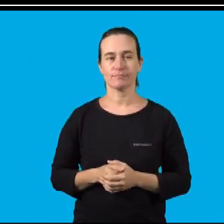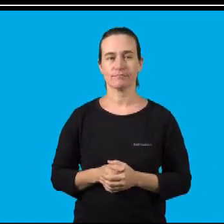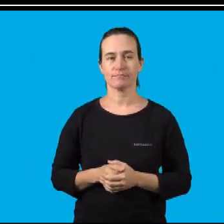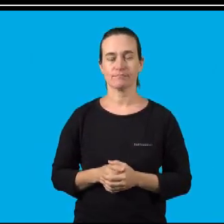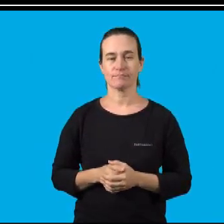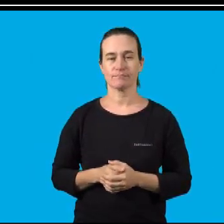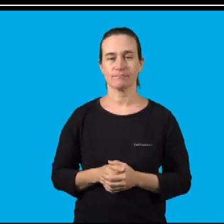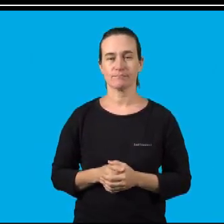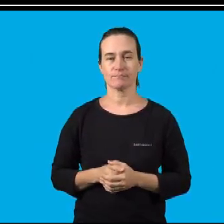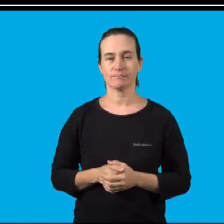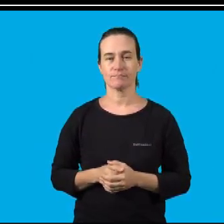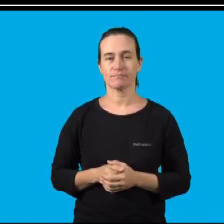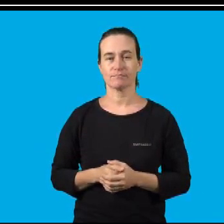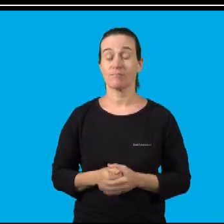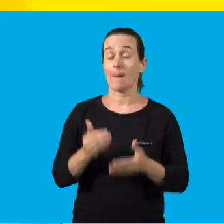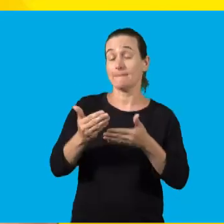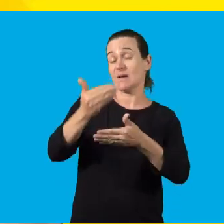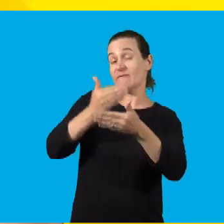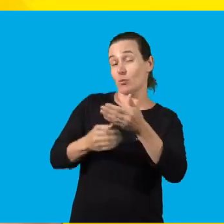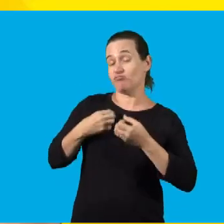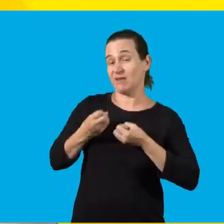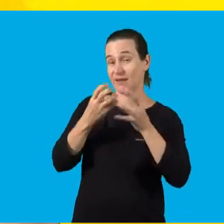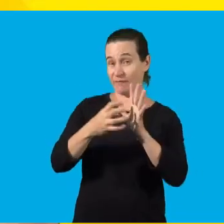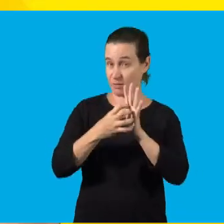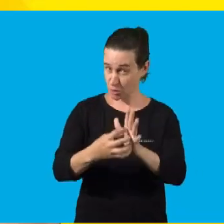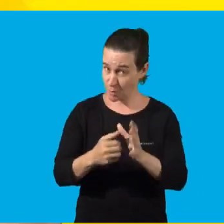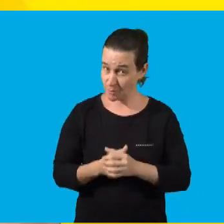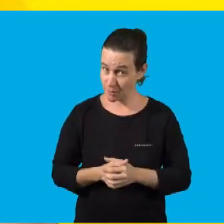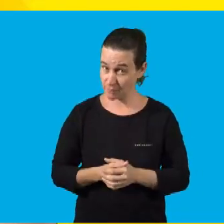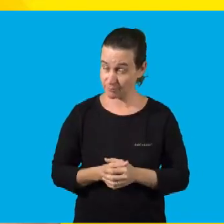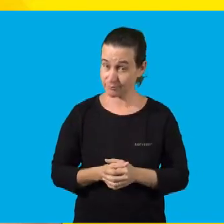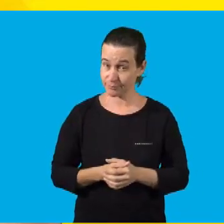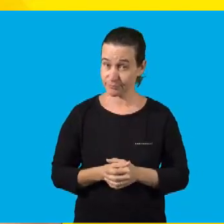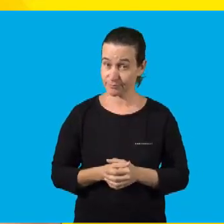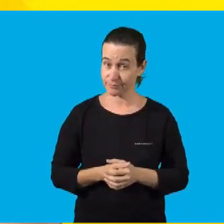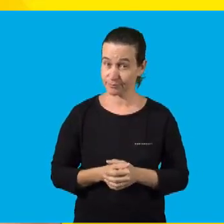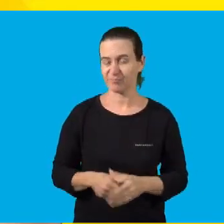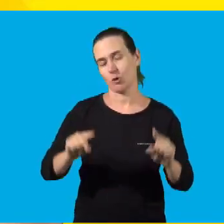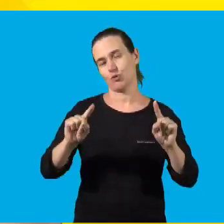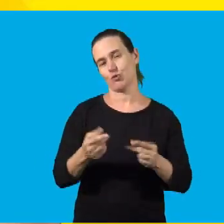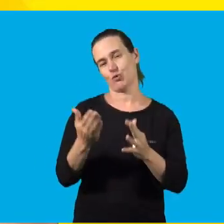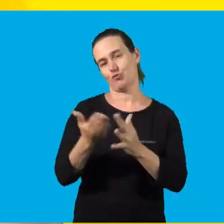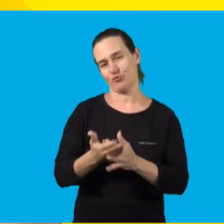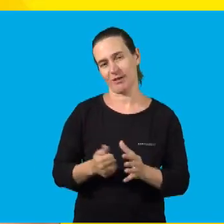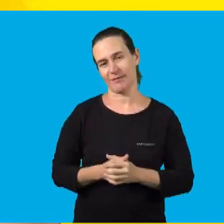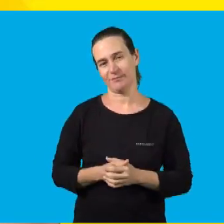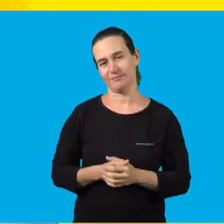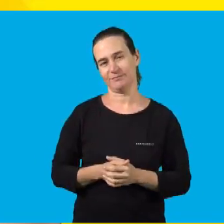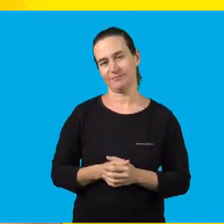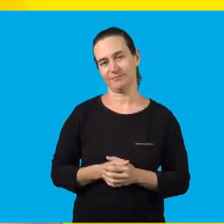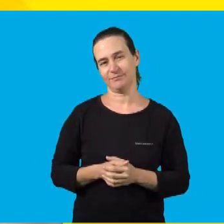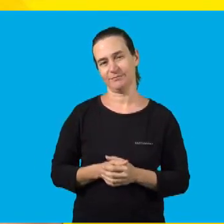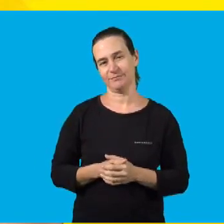Now, before we start looking at question examples and at interpreting the texts, let's take a quick